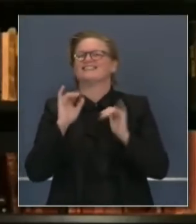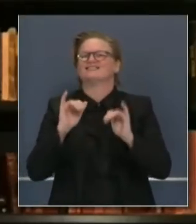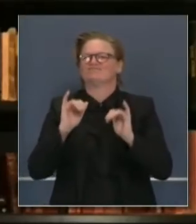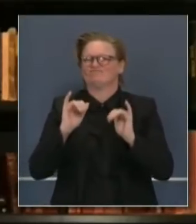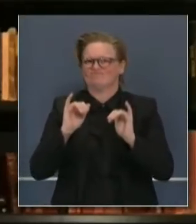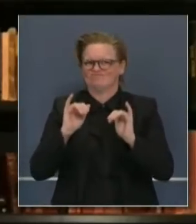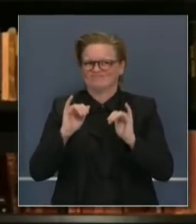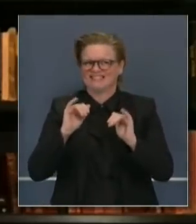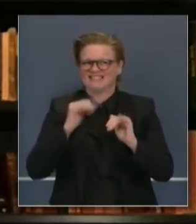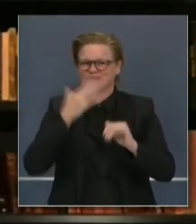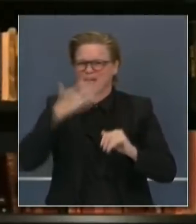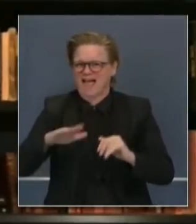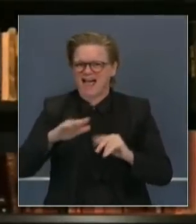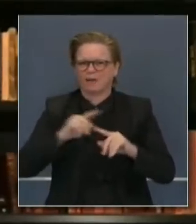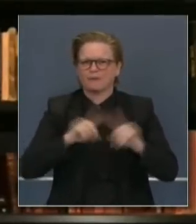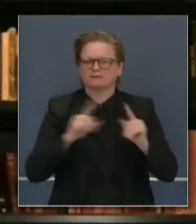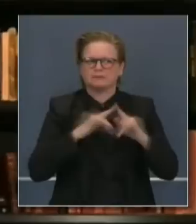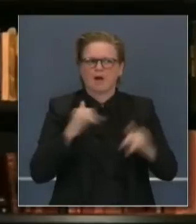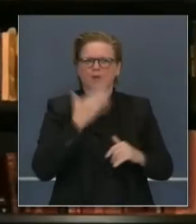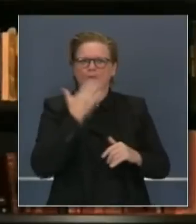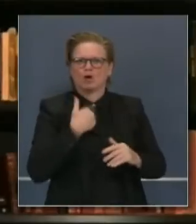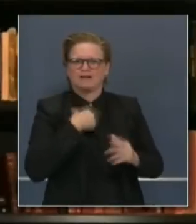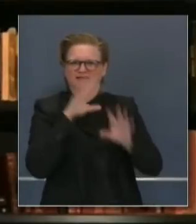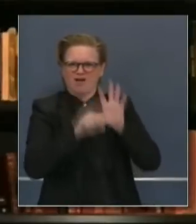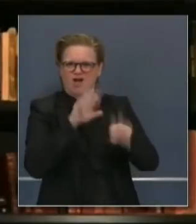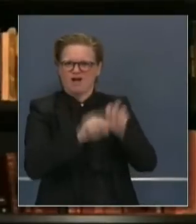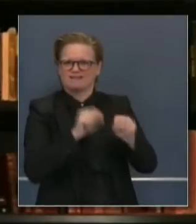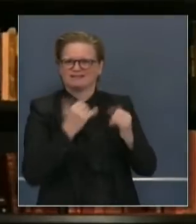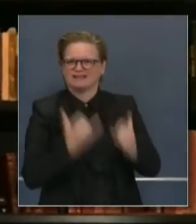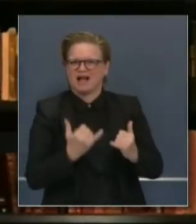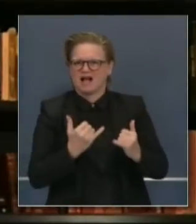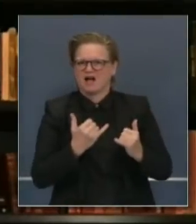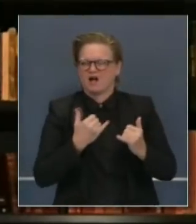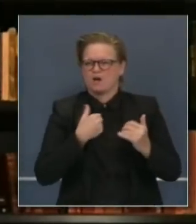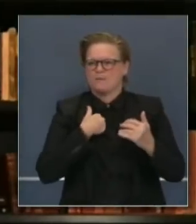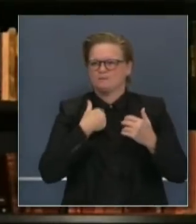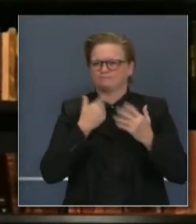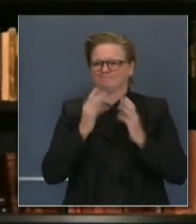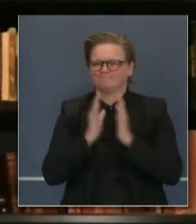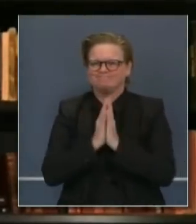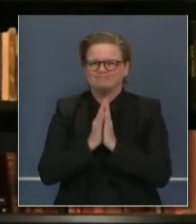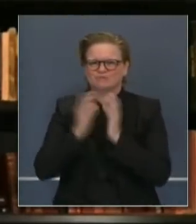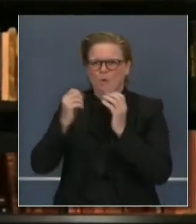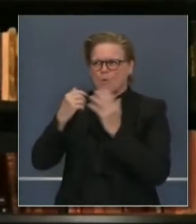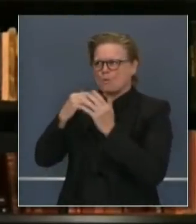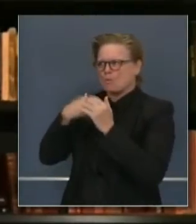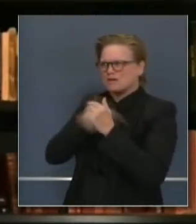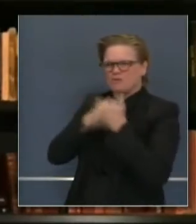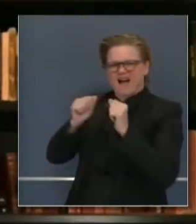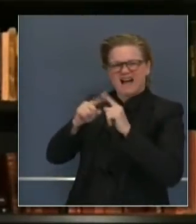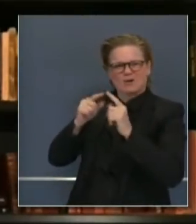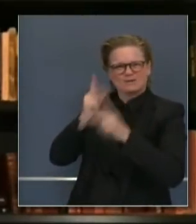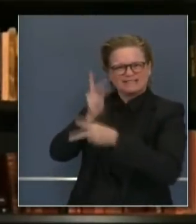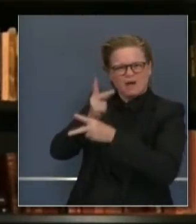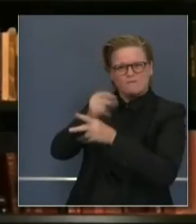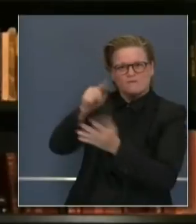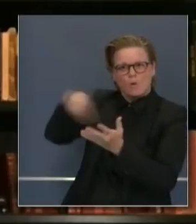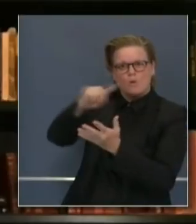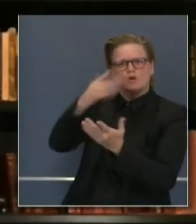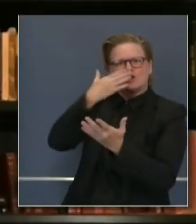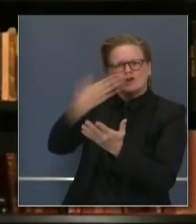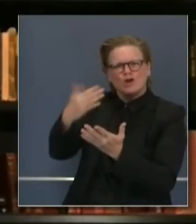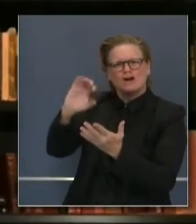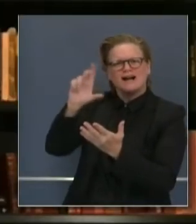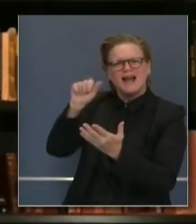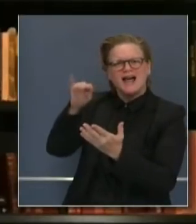question. People want things in a timely manner, but they also want the veracity in terms of the distribution of those funds. As taxpayers, we should expect